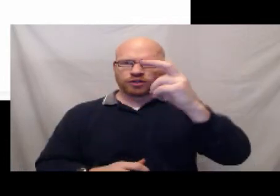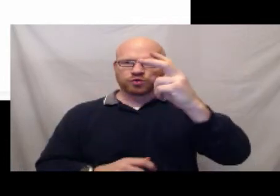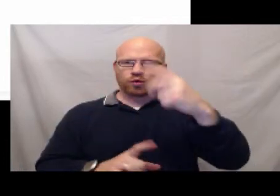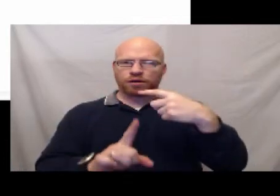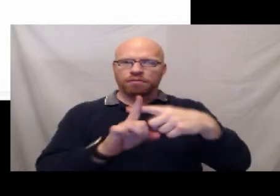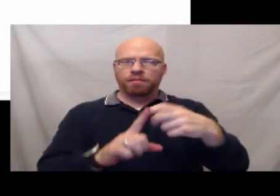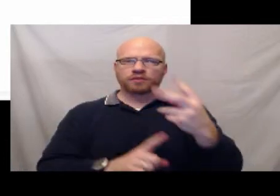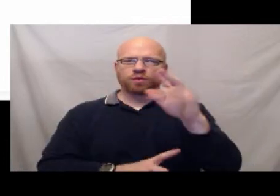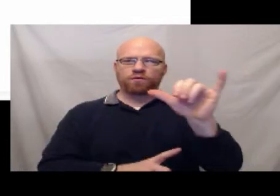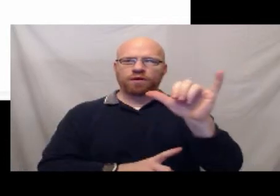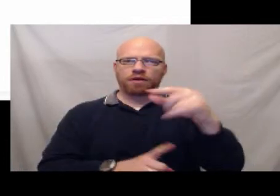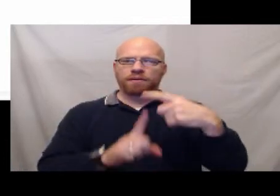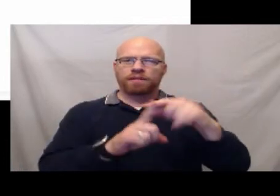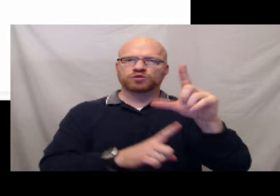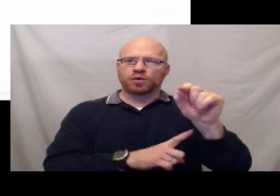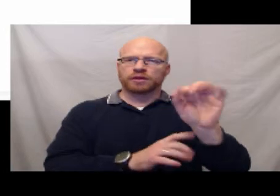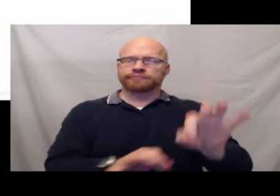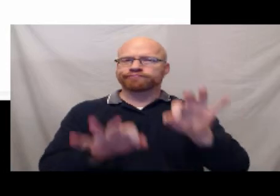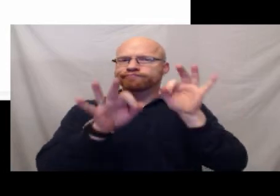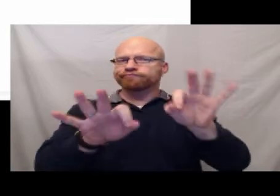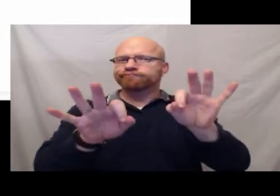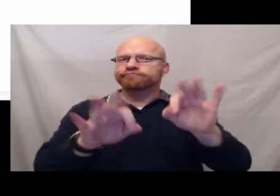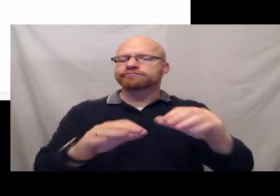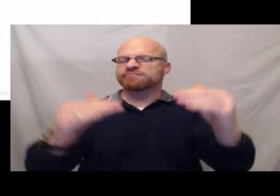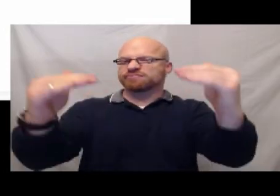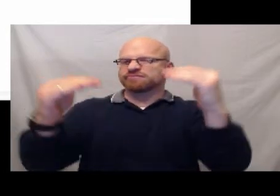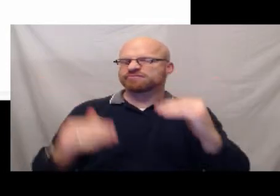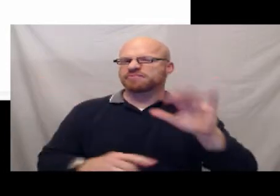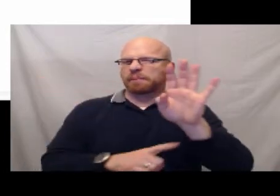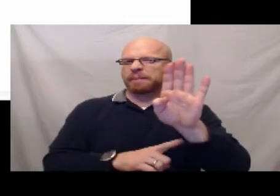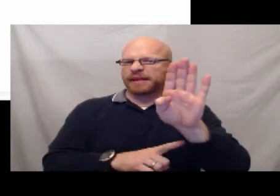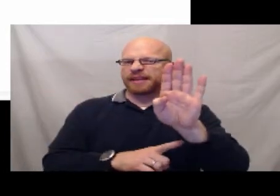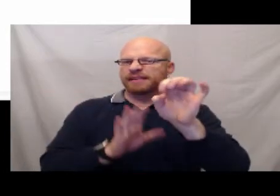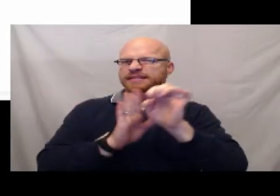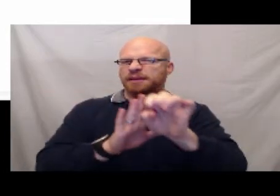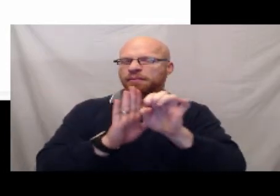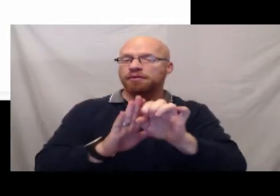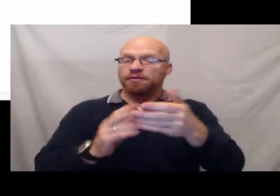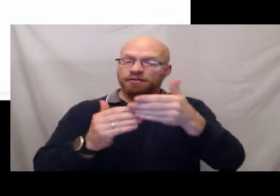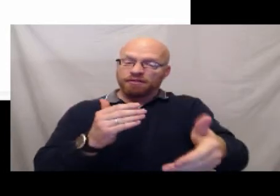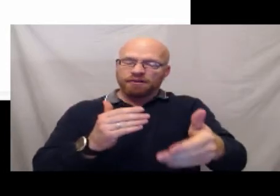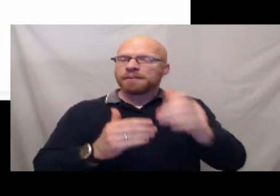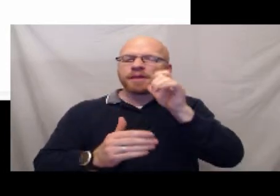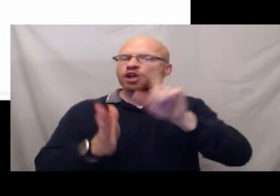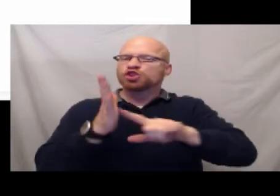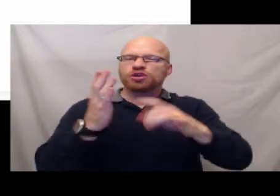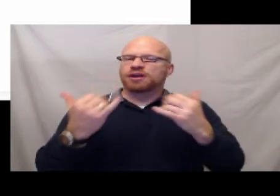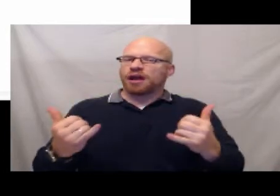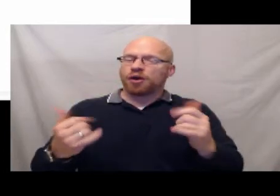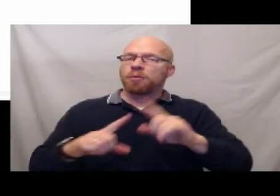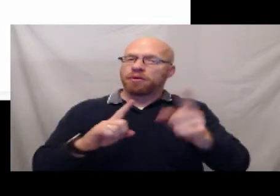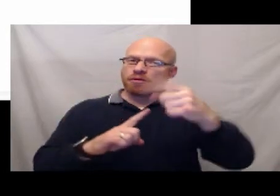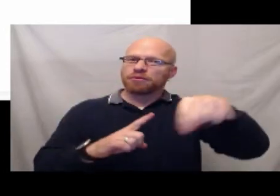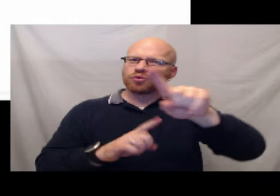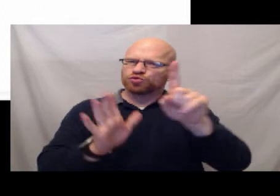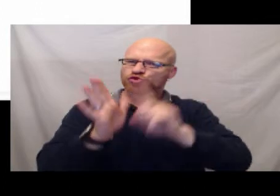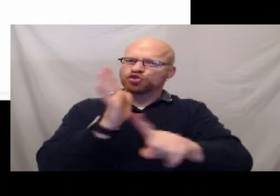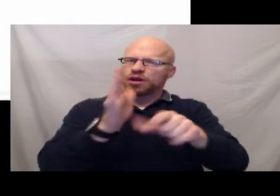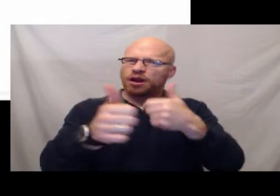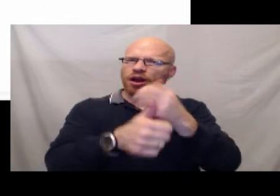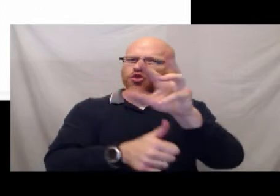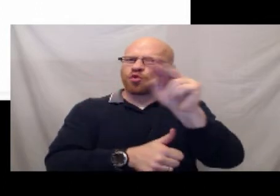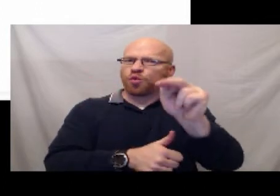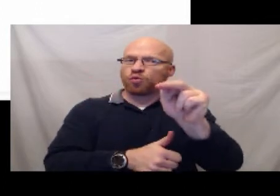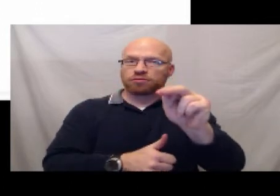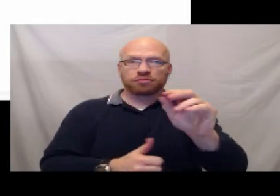our original trinomial back, and we do. Y squared plus 12y equals plus positive 20. Now, for B and C, I'm not going to check